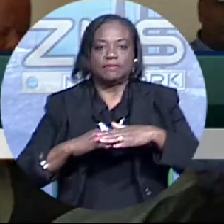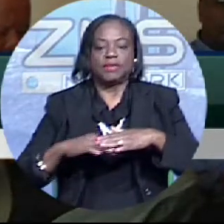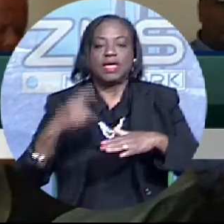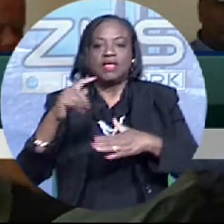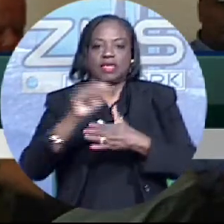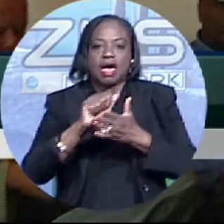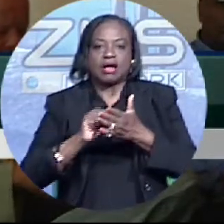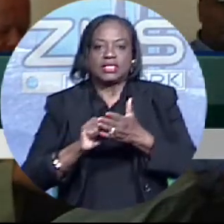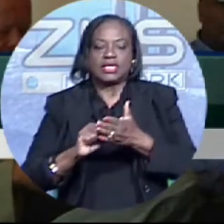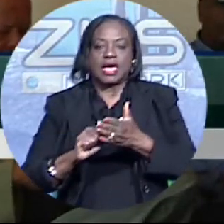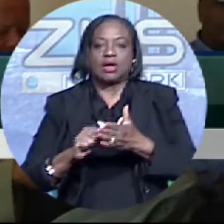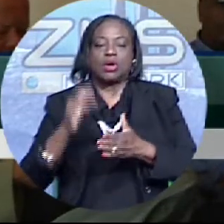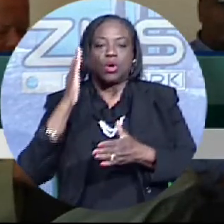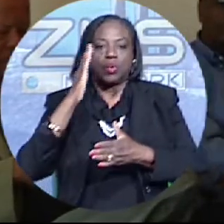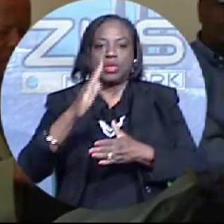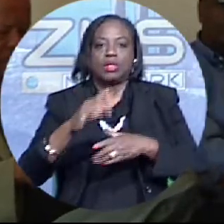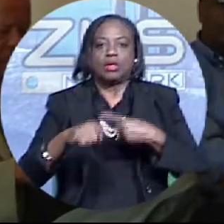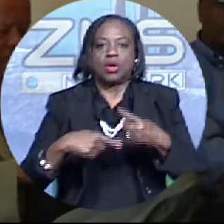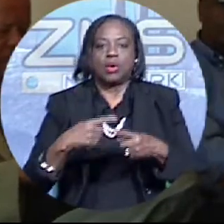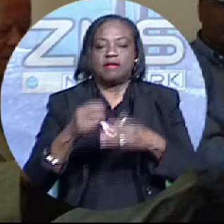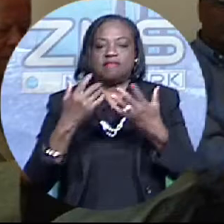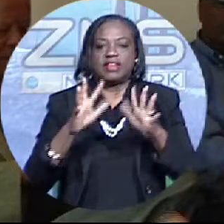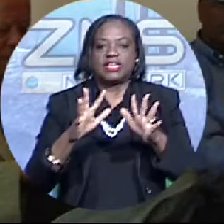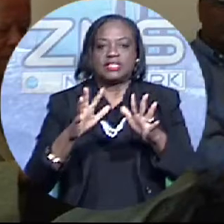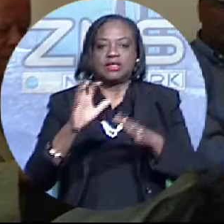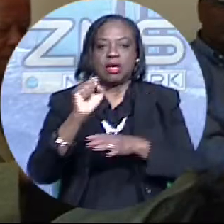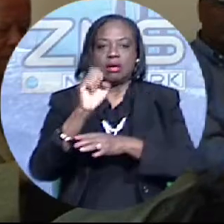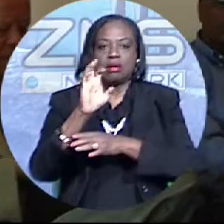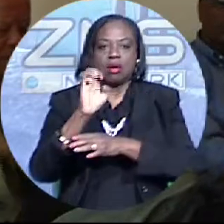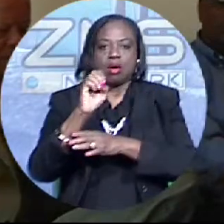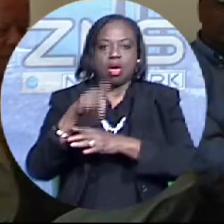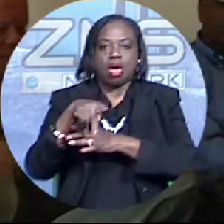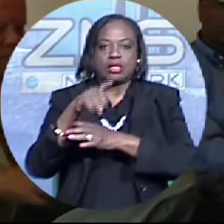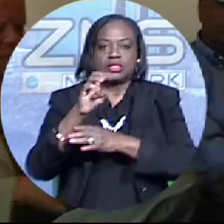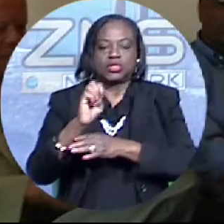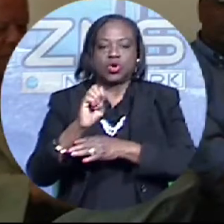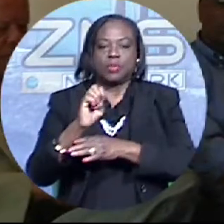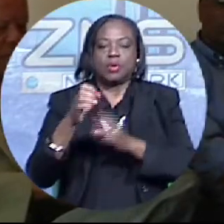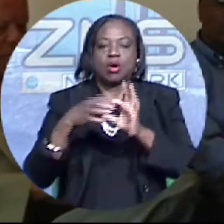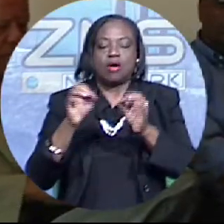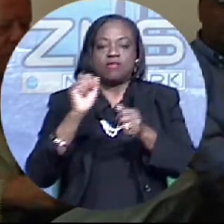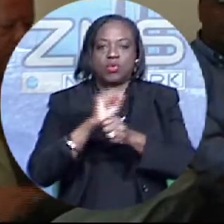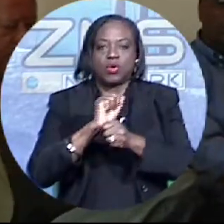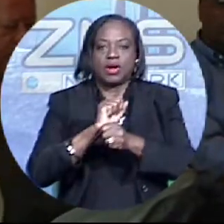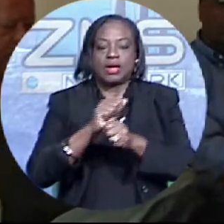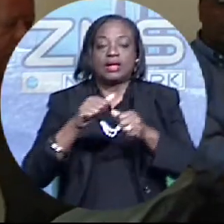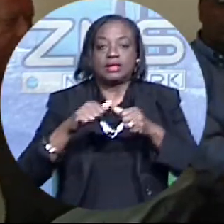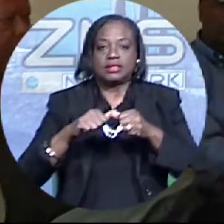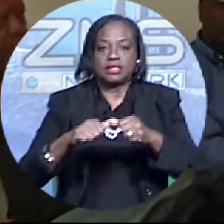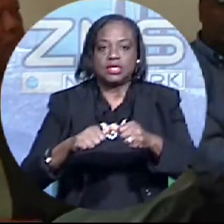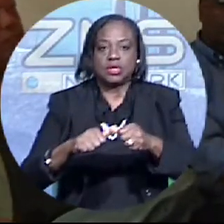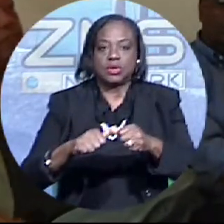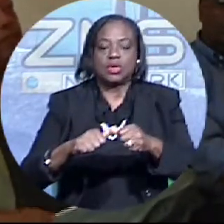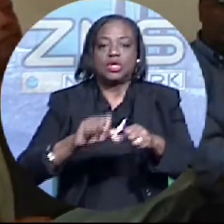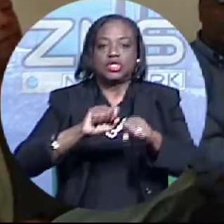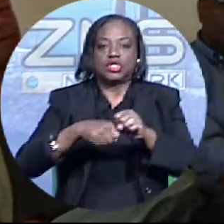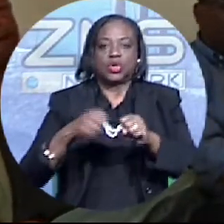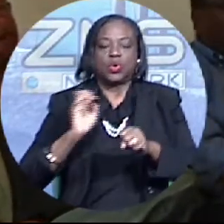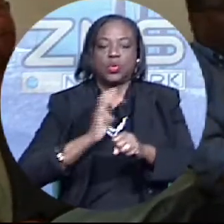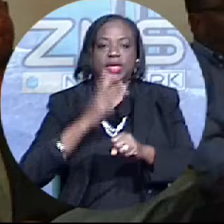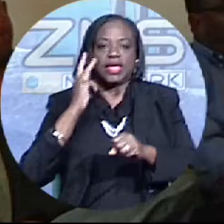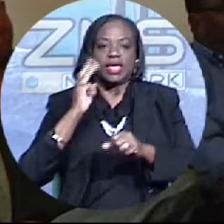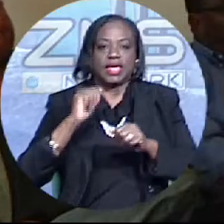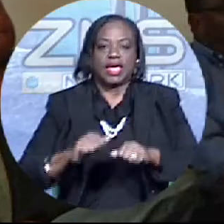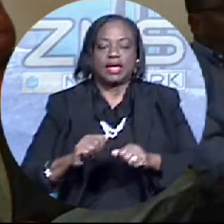work to finish the necessary scope of works and to determine the phase approach so we can award the contracts and begin to improve the